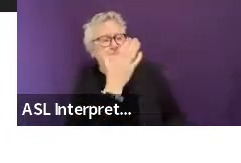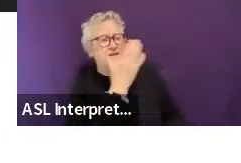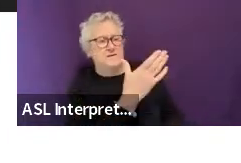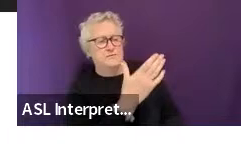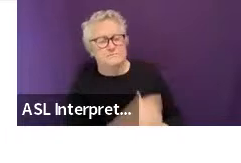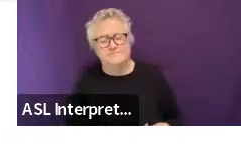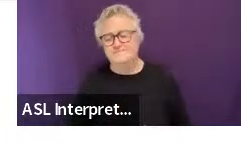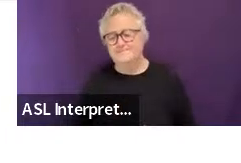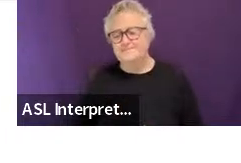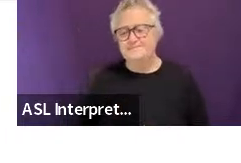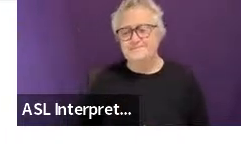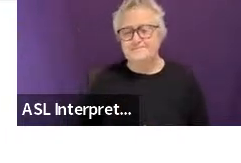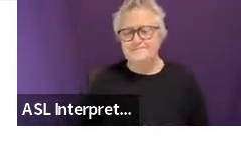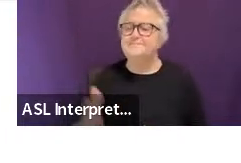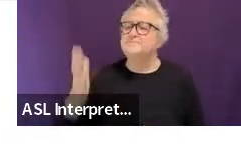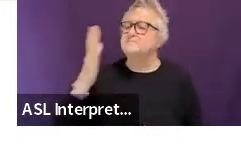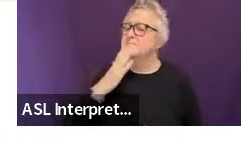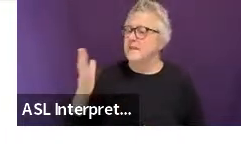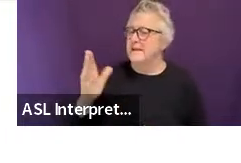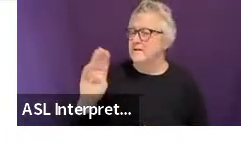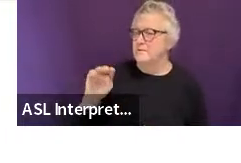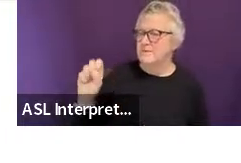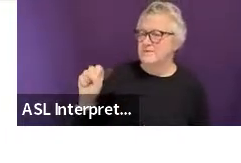Thank you, Ms. Gibson.